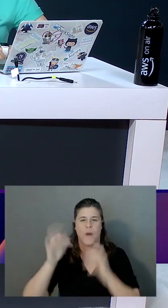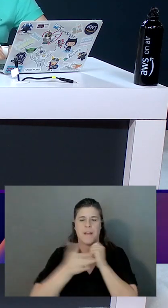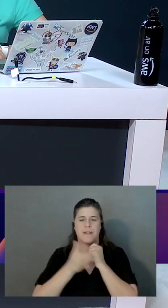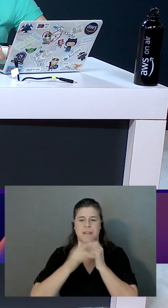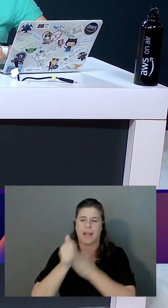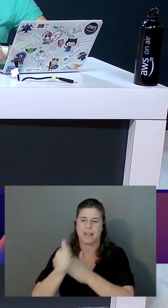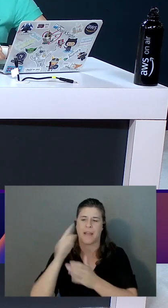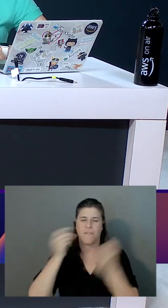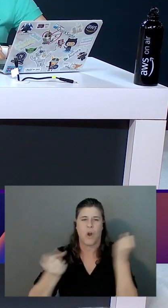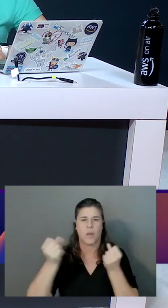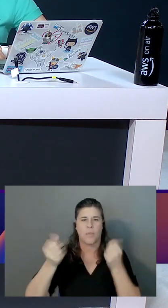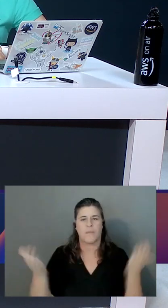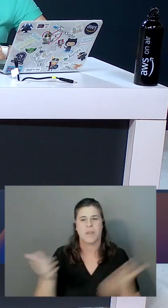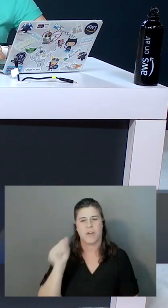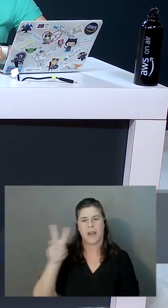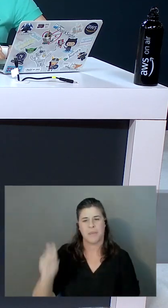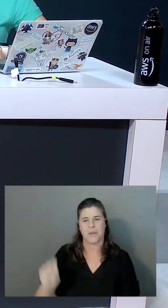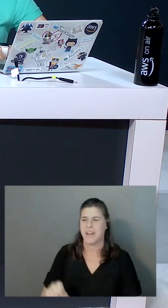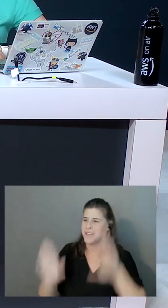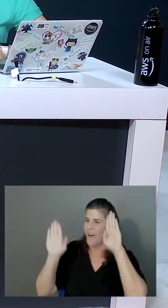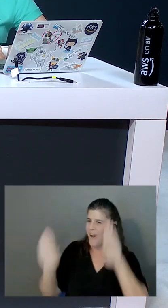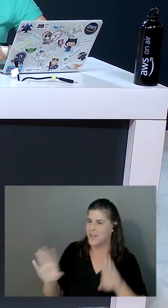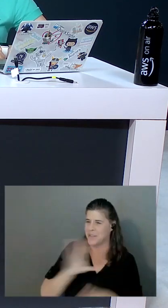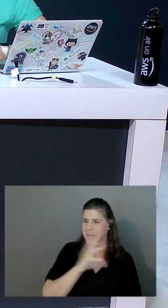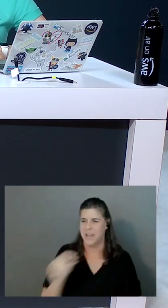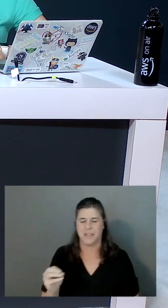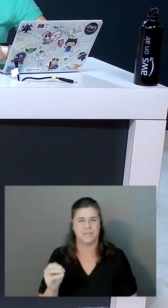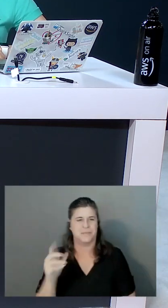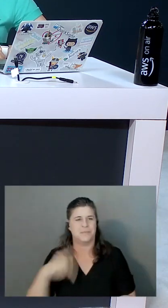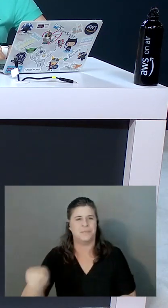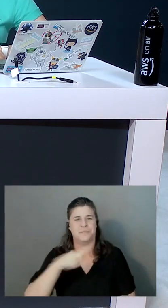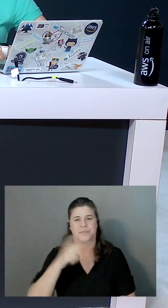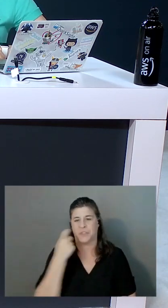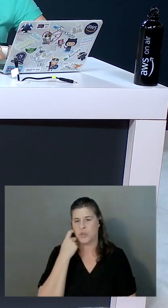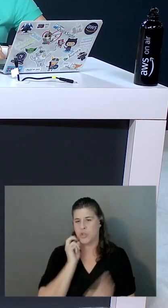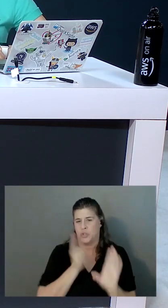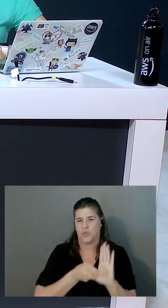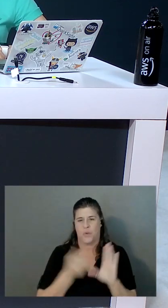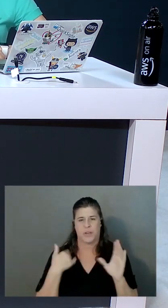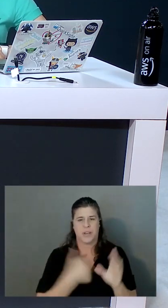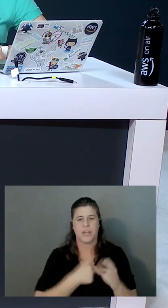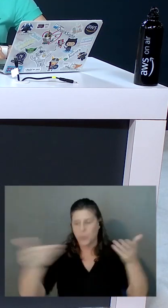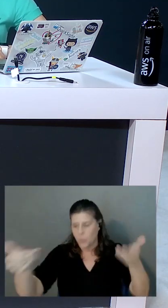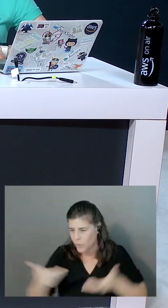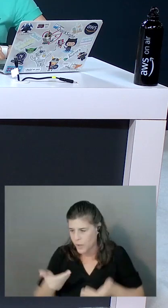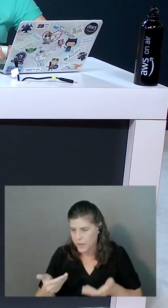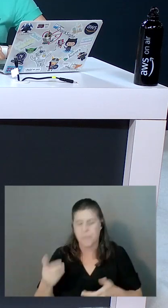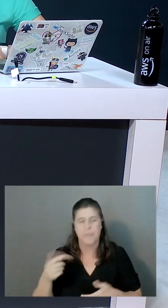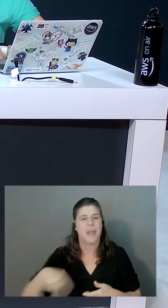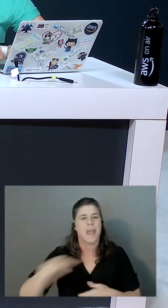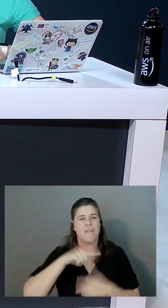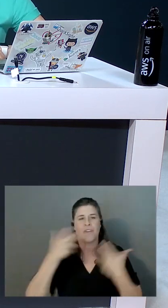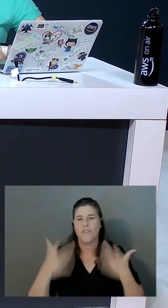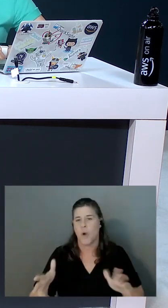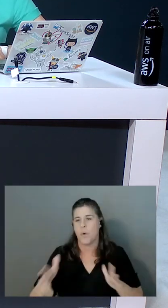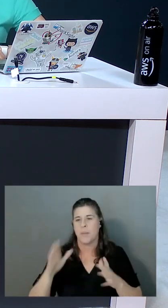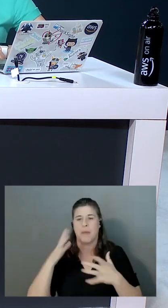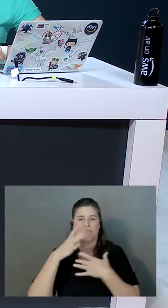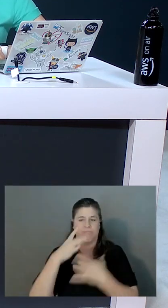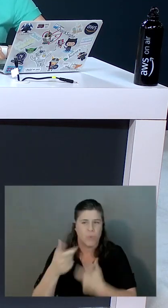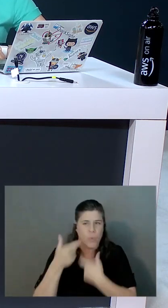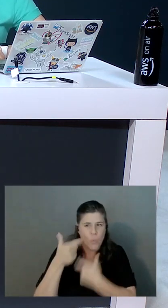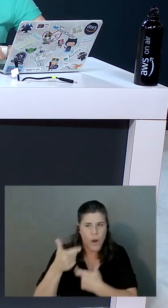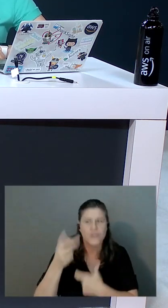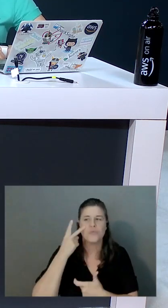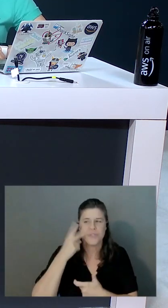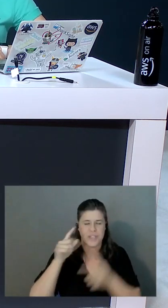AWS. Awesome. And yeah, if you're just tuning in, welcome. If you've been around, you've been seeing us on screen.